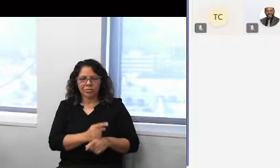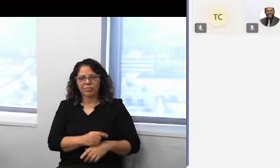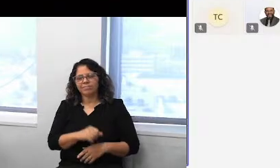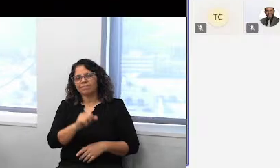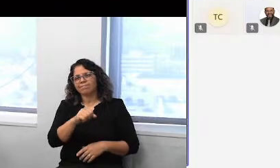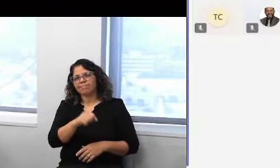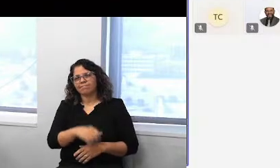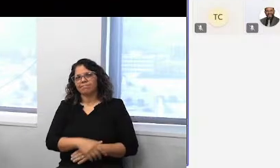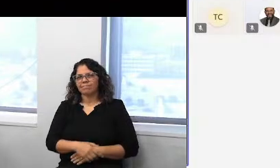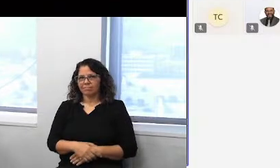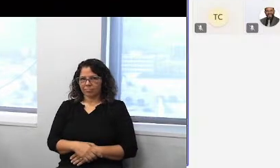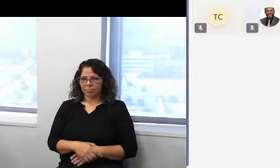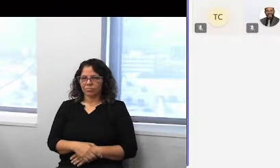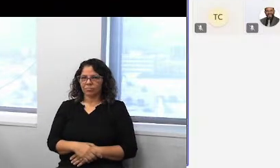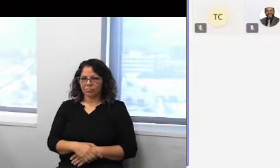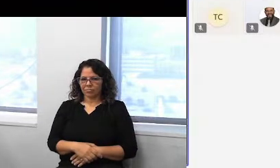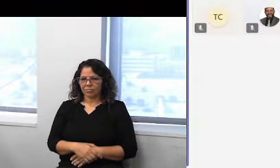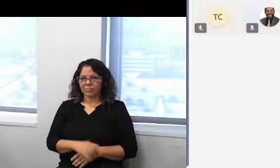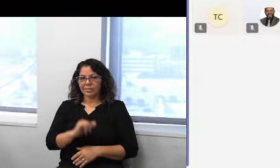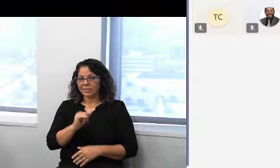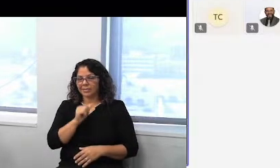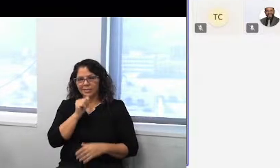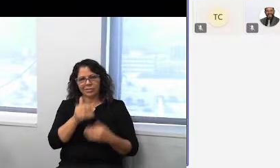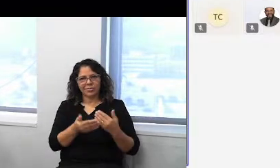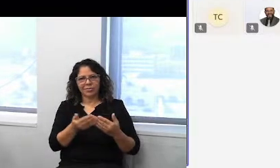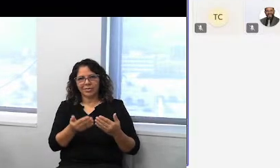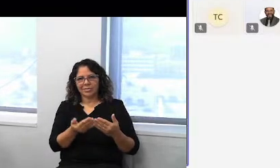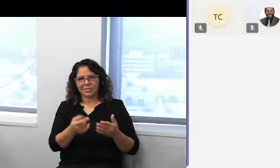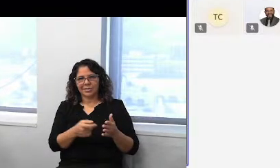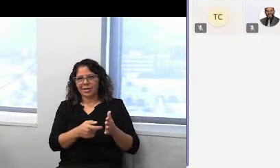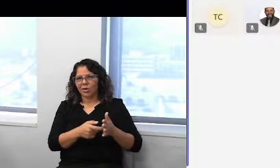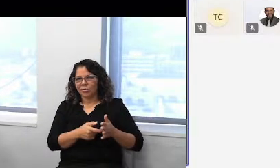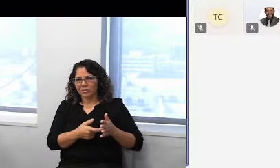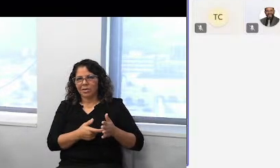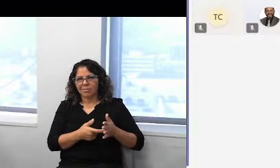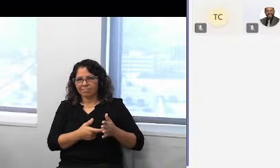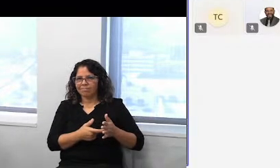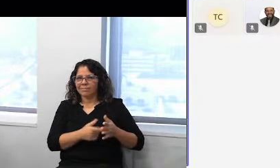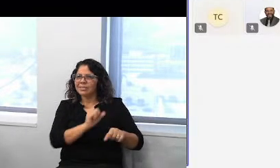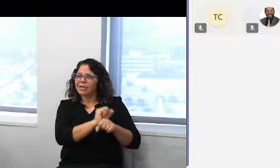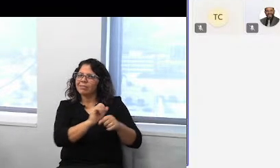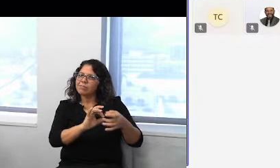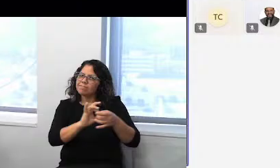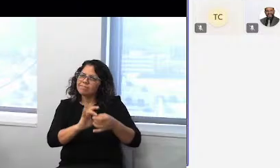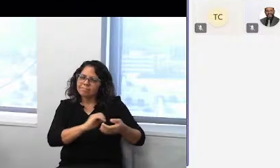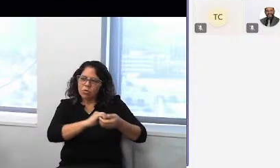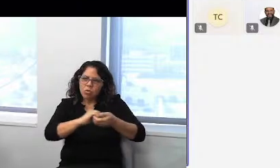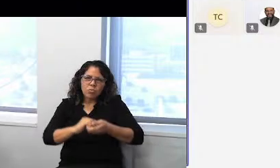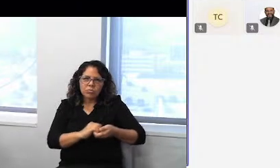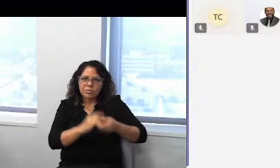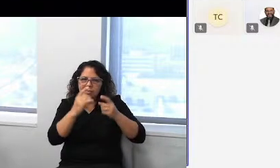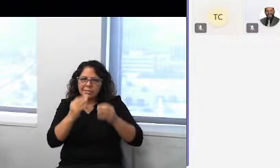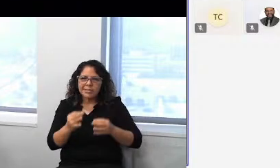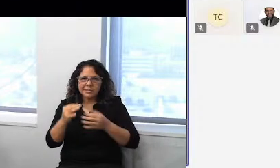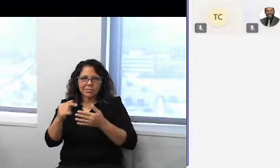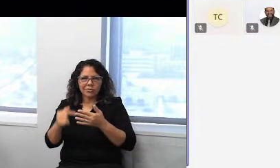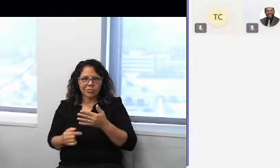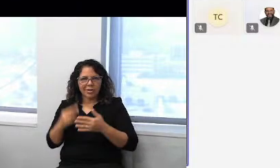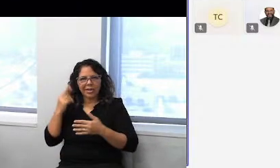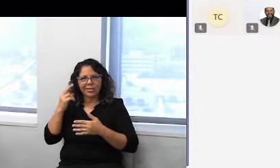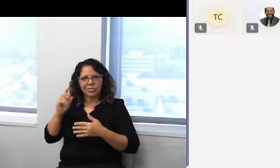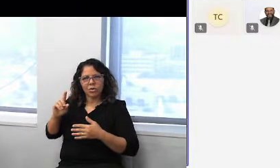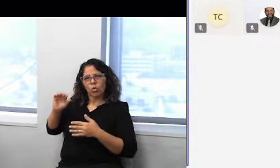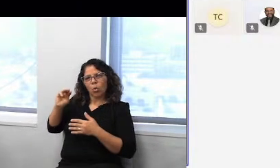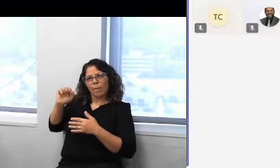requires a lot of collaboration and a lot of decisions that need to be made, and that's what LUMA has the capabilities to be able to do this work. So here's a dumb